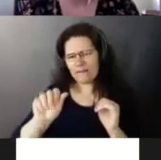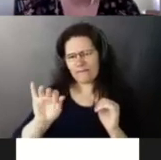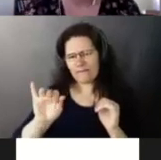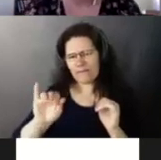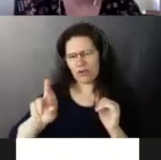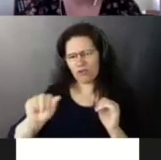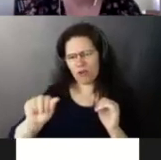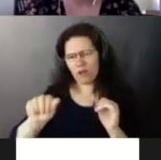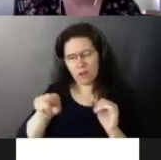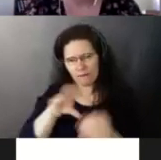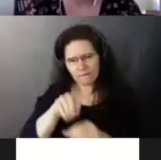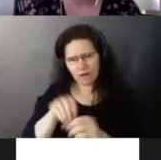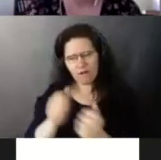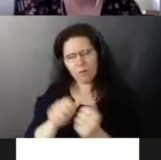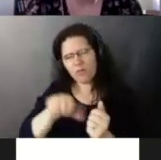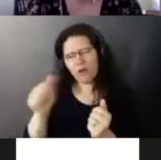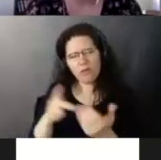with